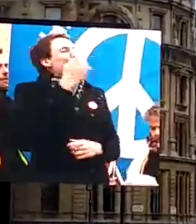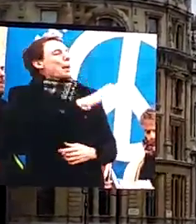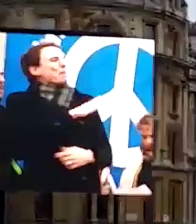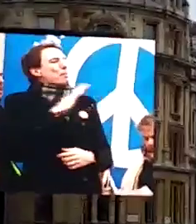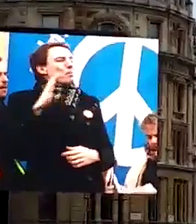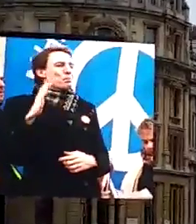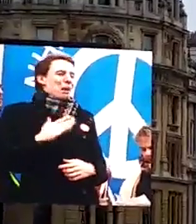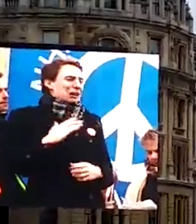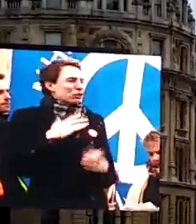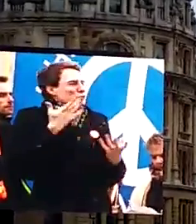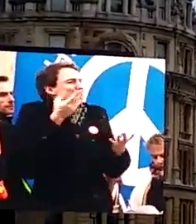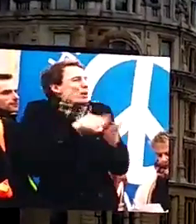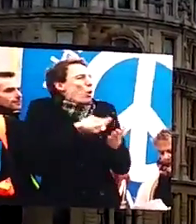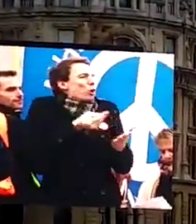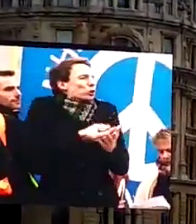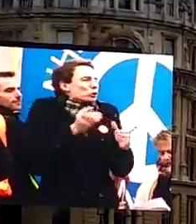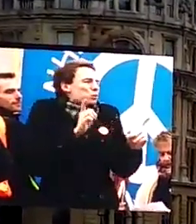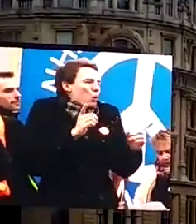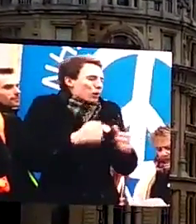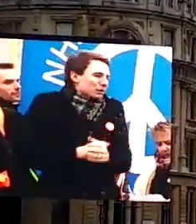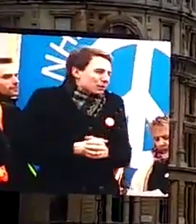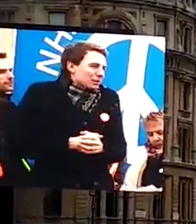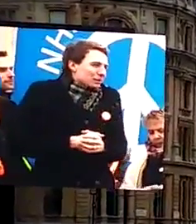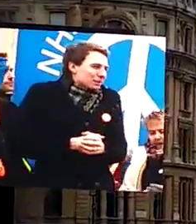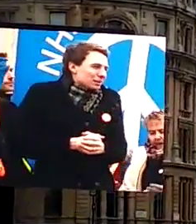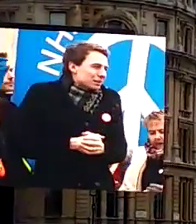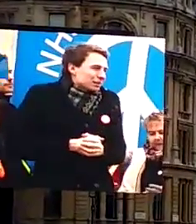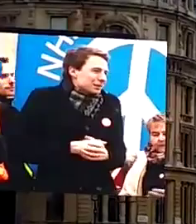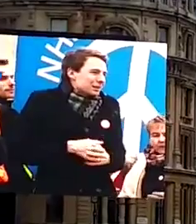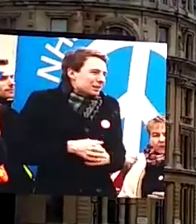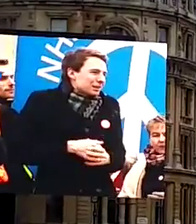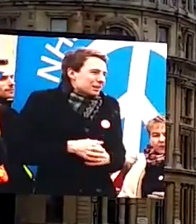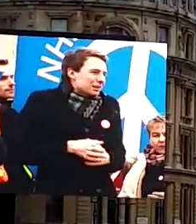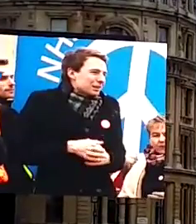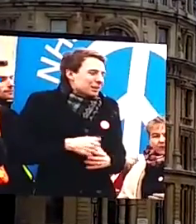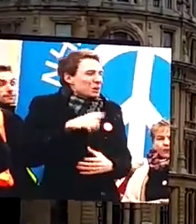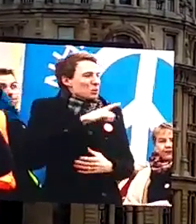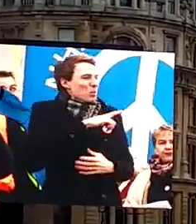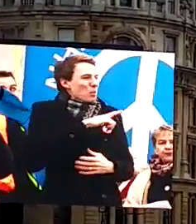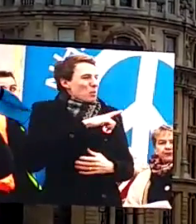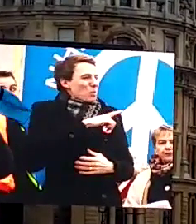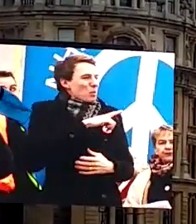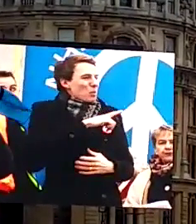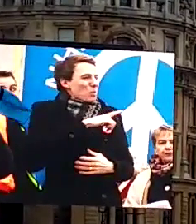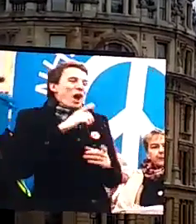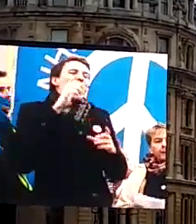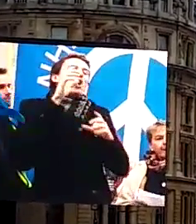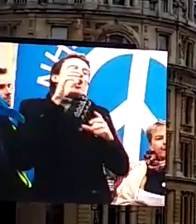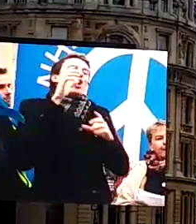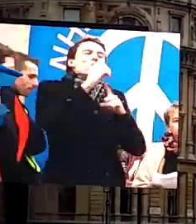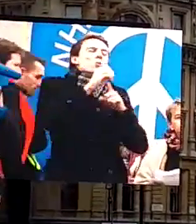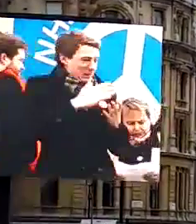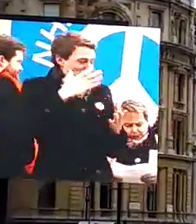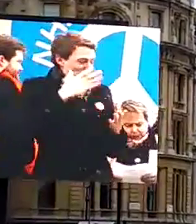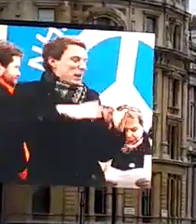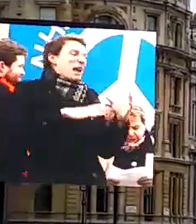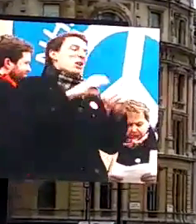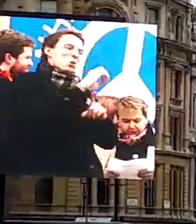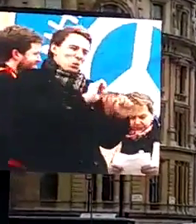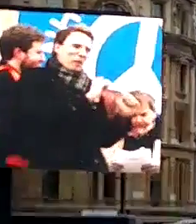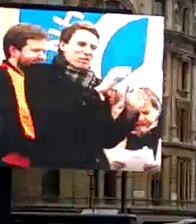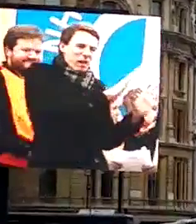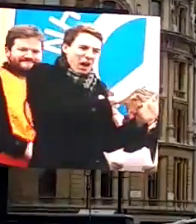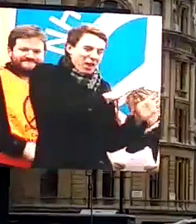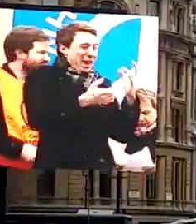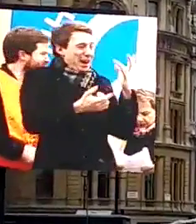Because when you have nuclear weapons, you also develop more and more hideous